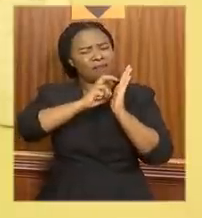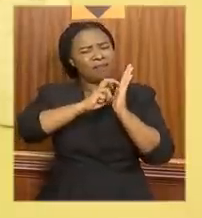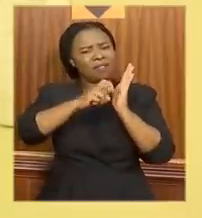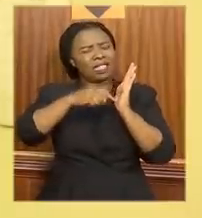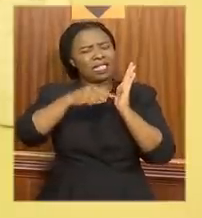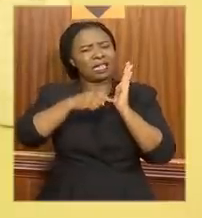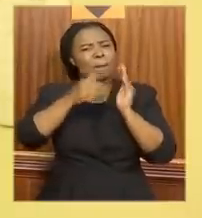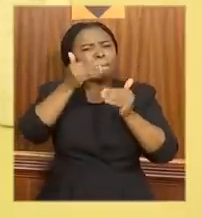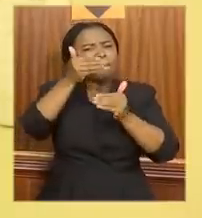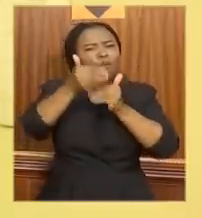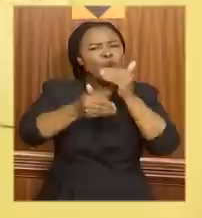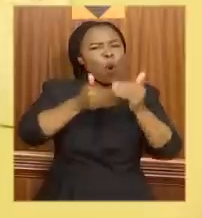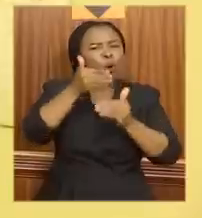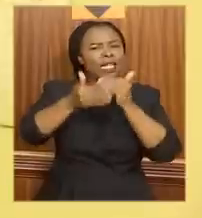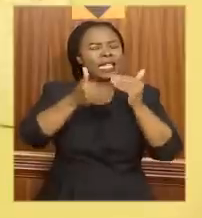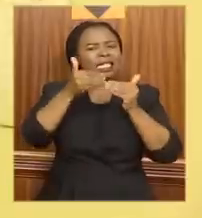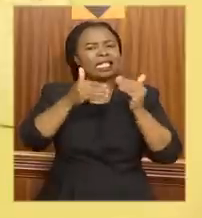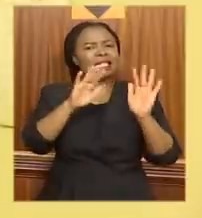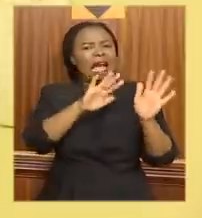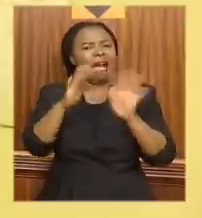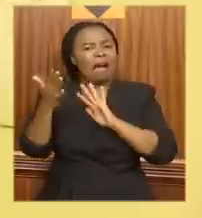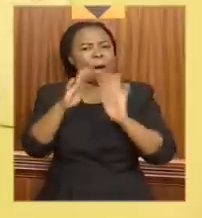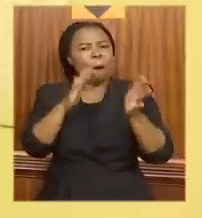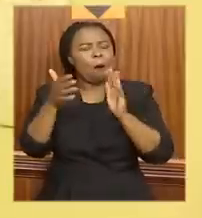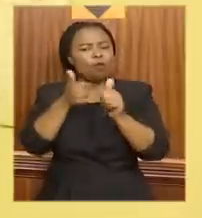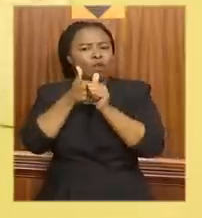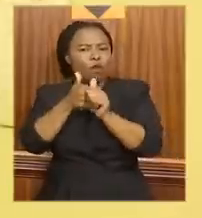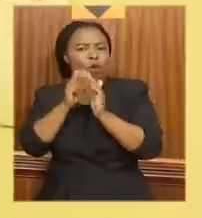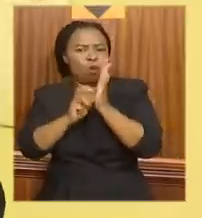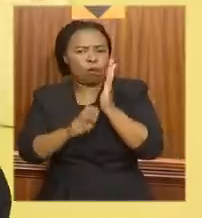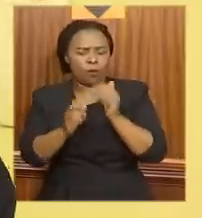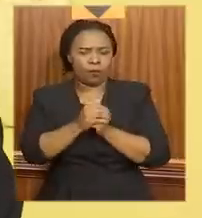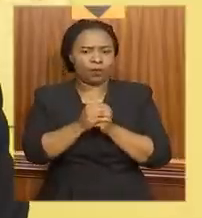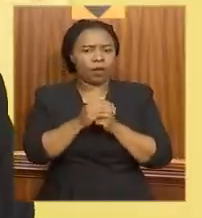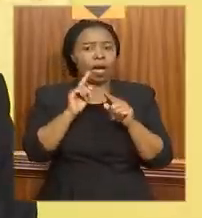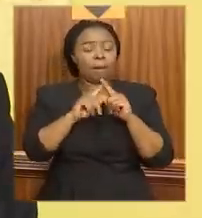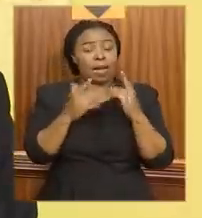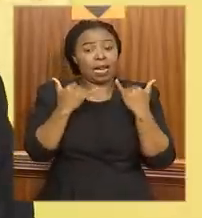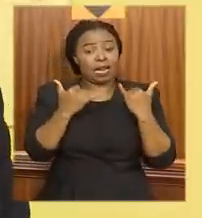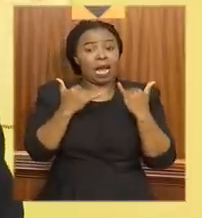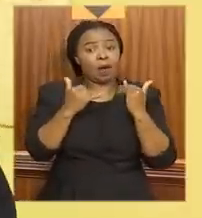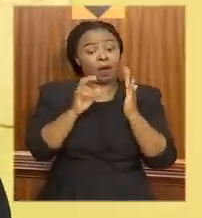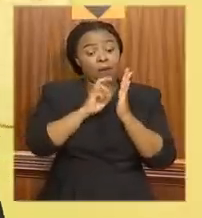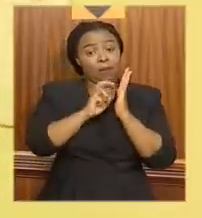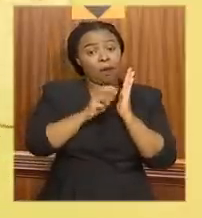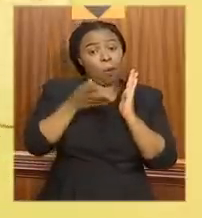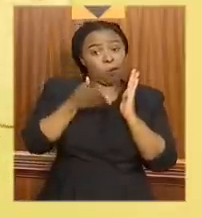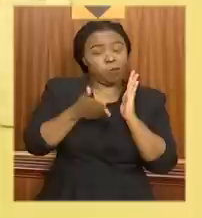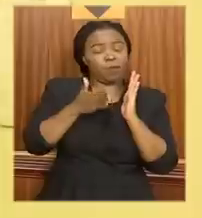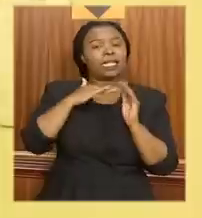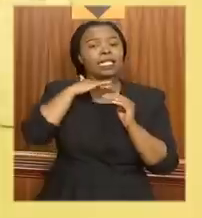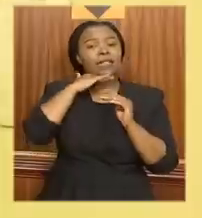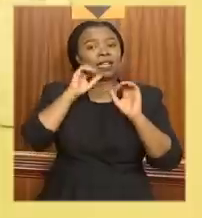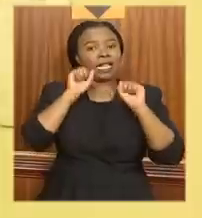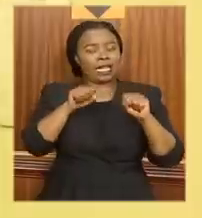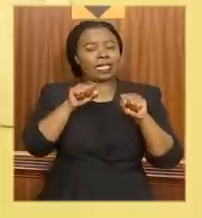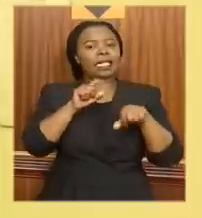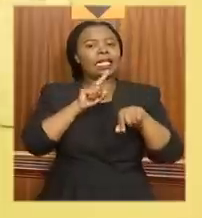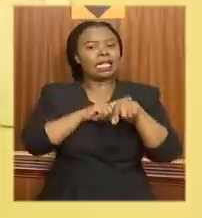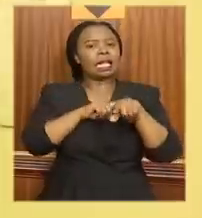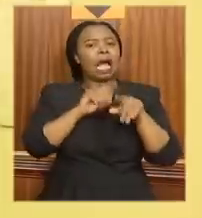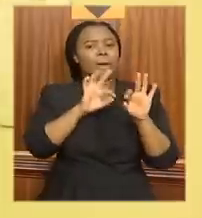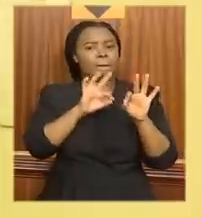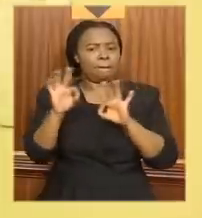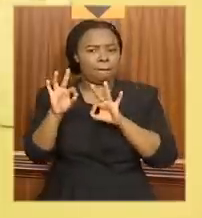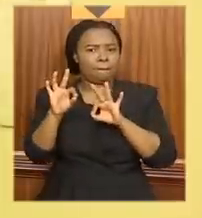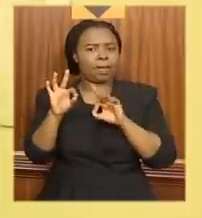red tape. While existing legislation may be sufficient in ordinary times,